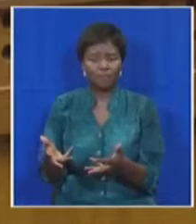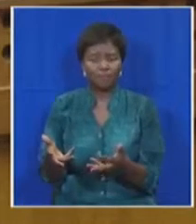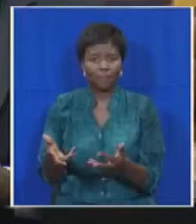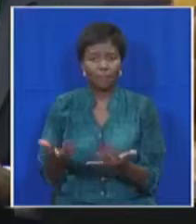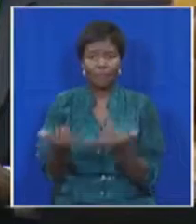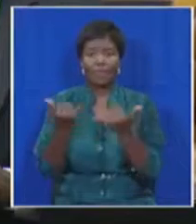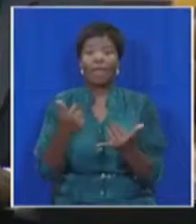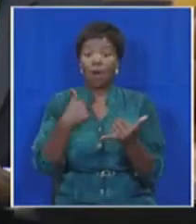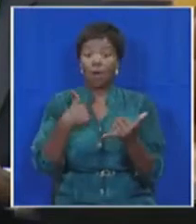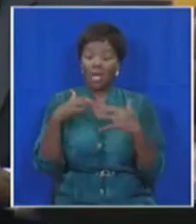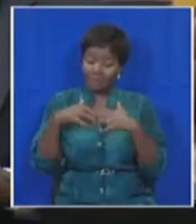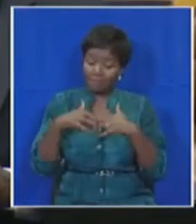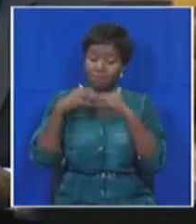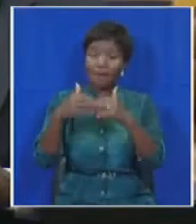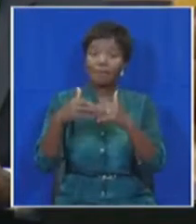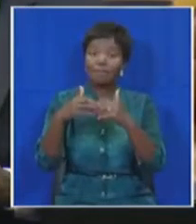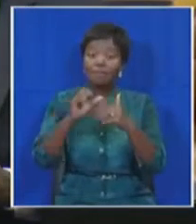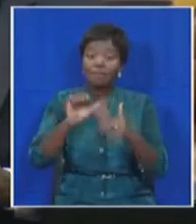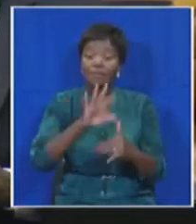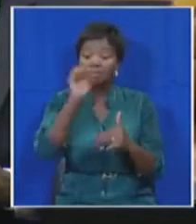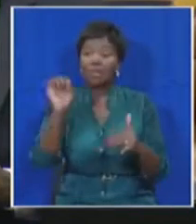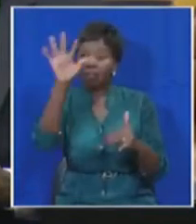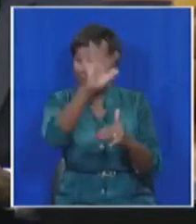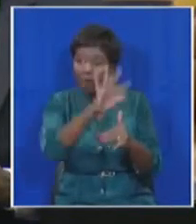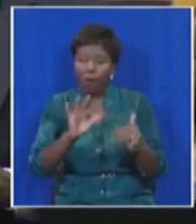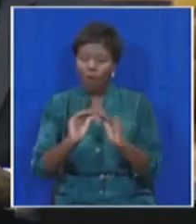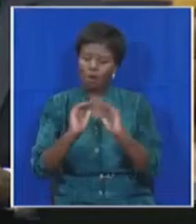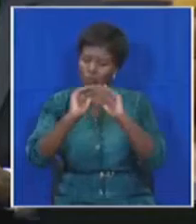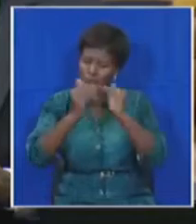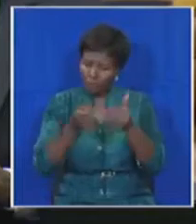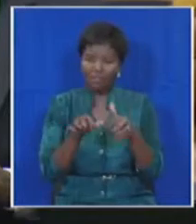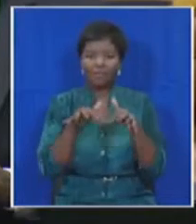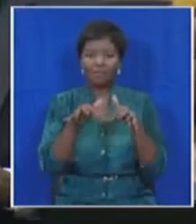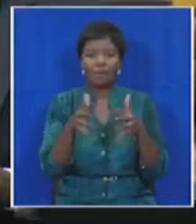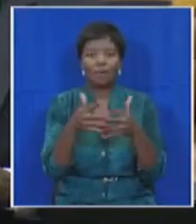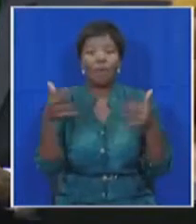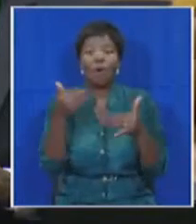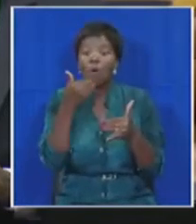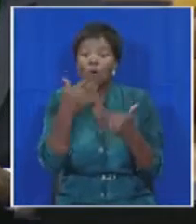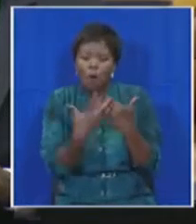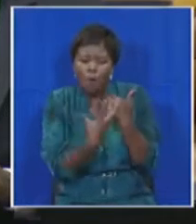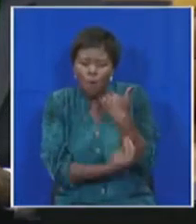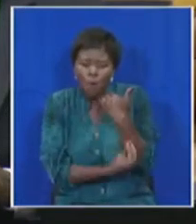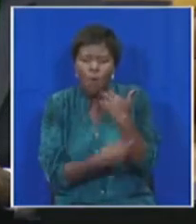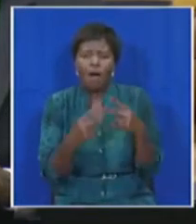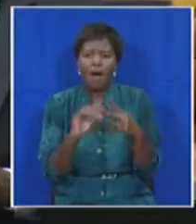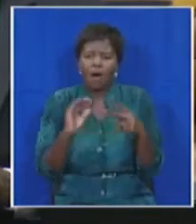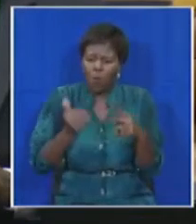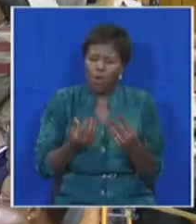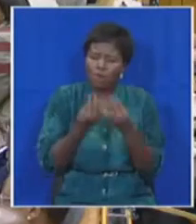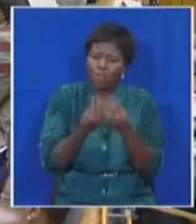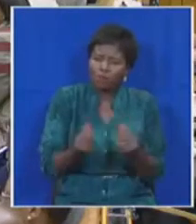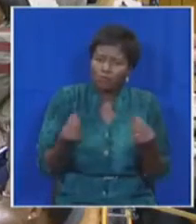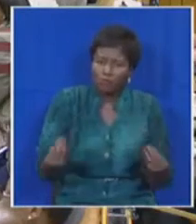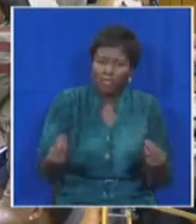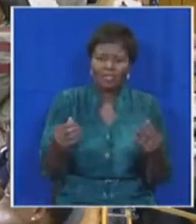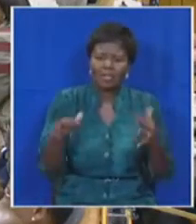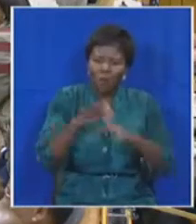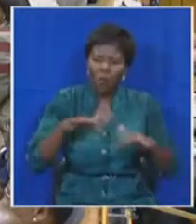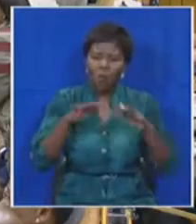caring state that will protect all of our people, particularly the most vulnerable in our communities, people such